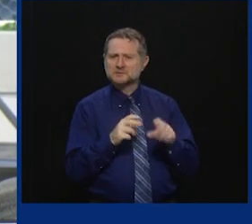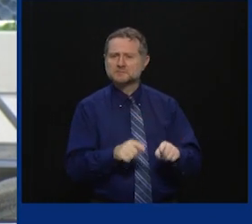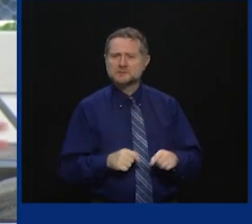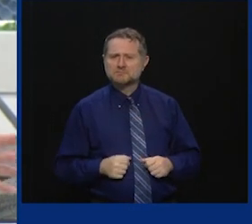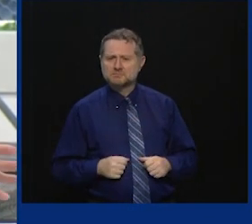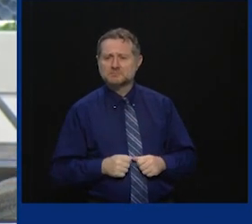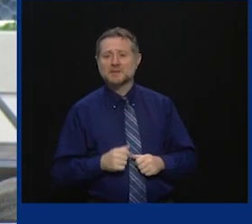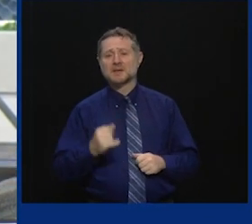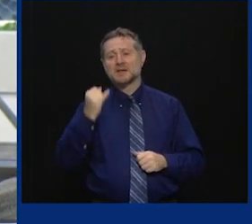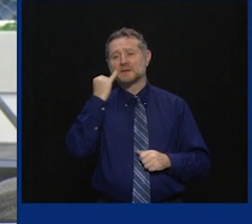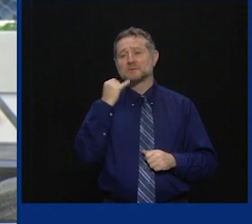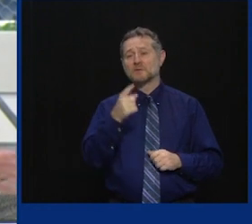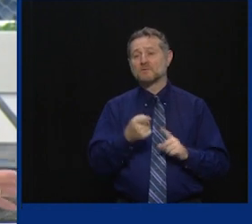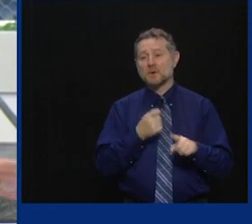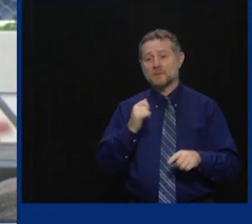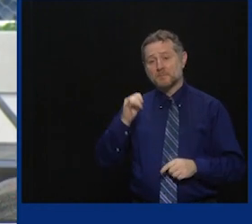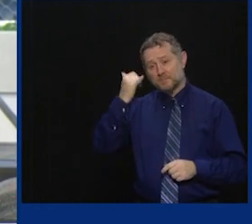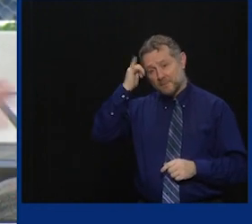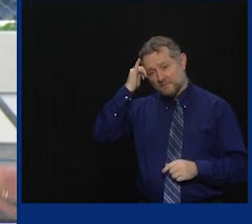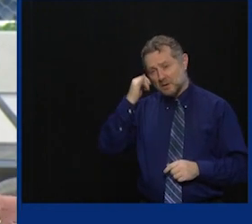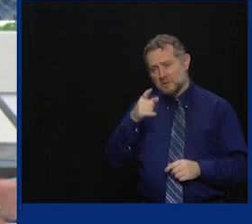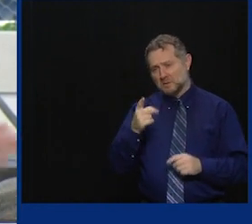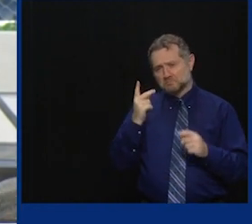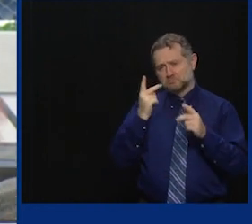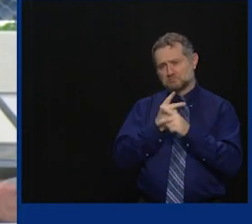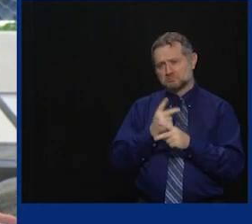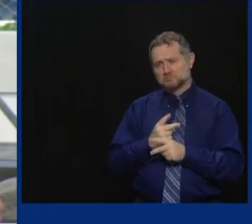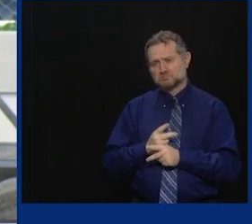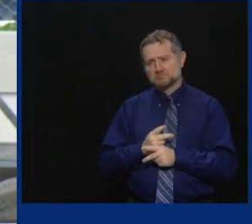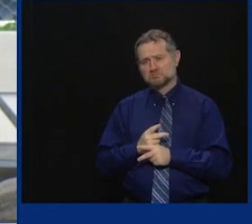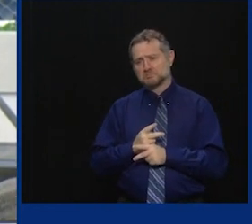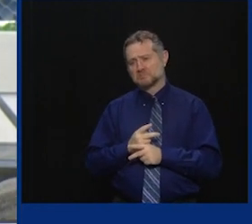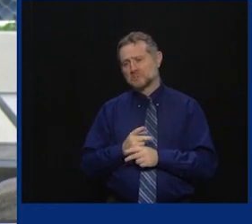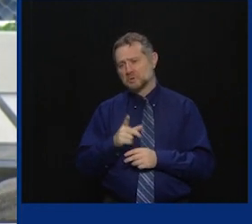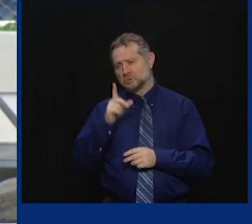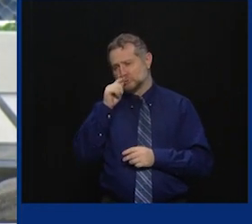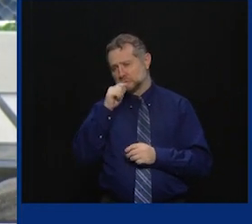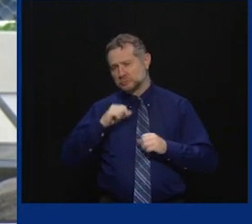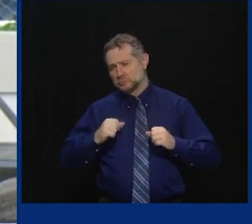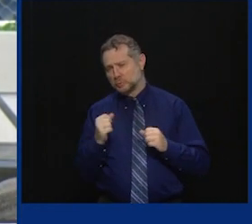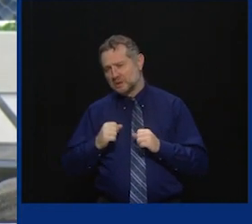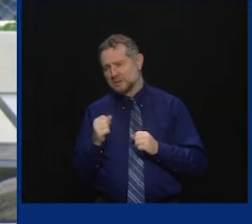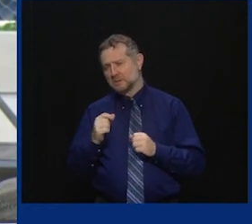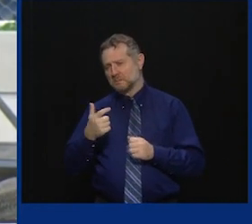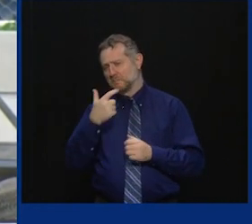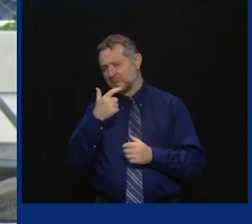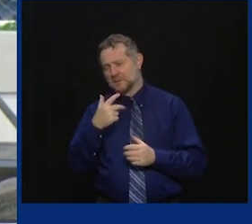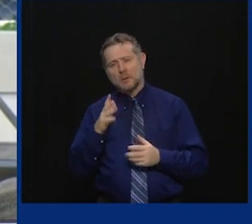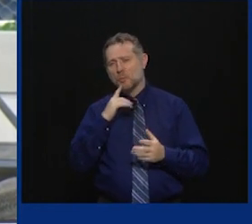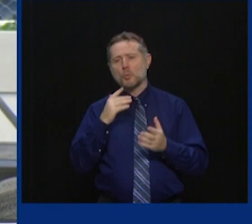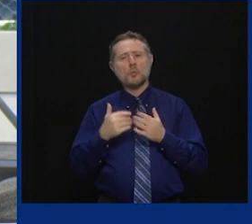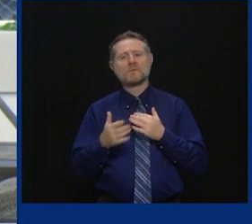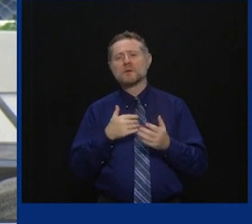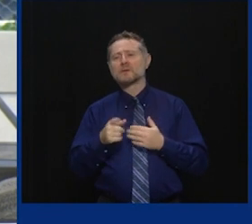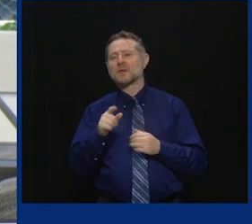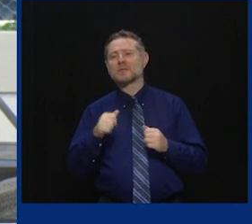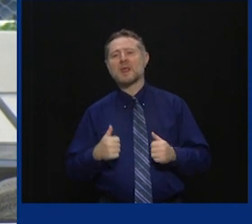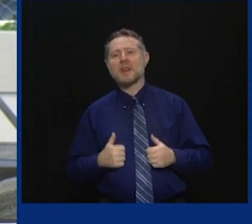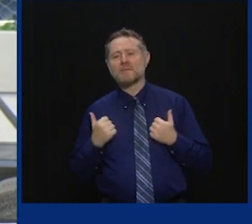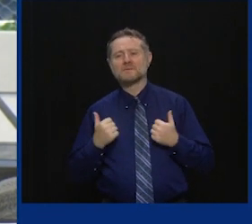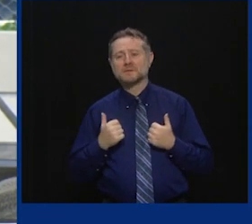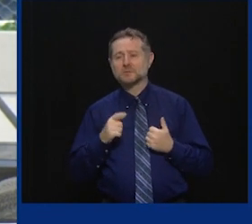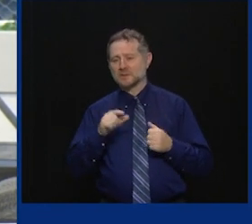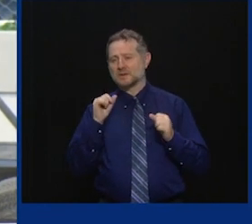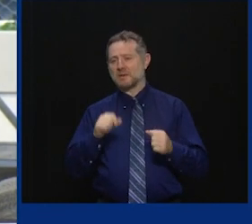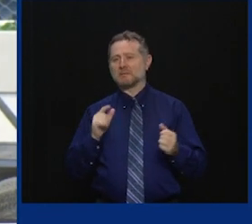if you're from Buffalo, you can quantify the cost of a couple of chicken wings and a pizza, wherever you are. There's something you can equate to and say, yes, I